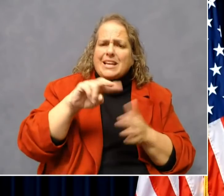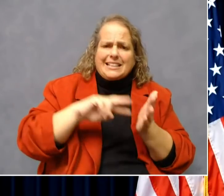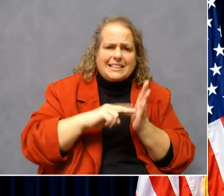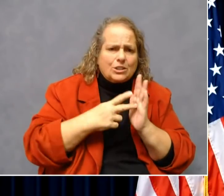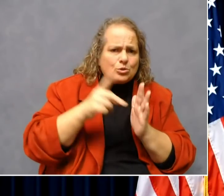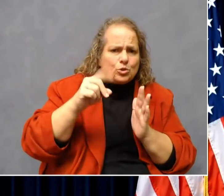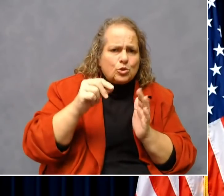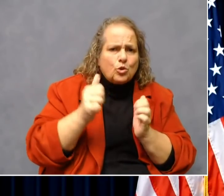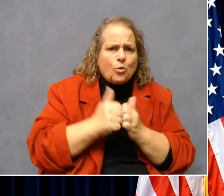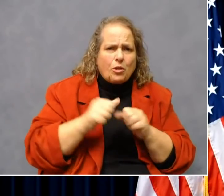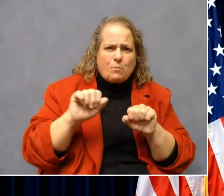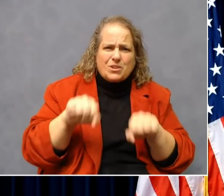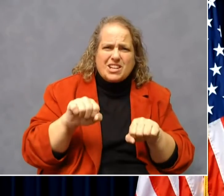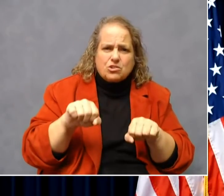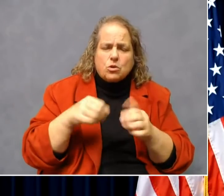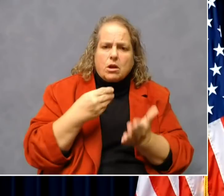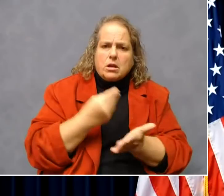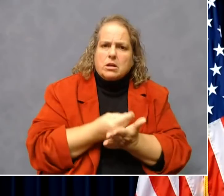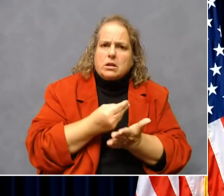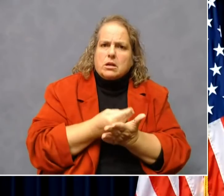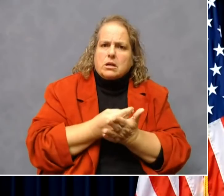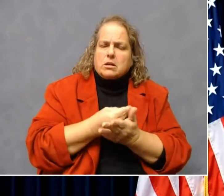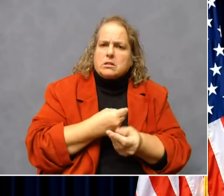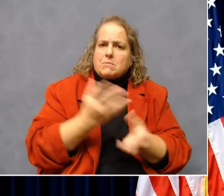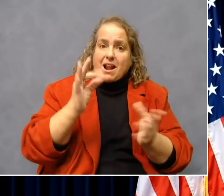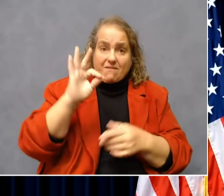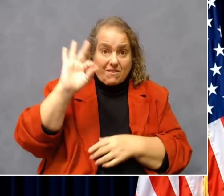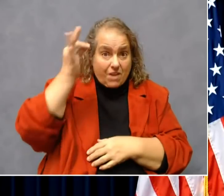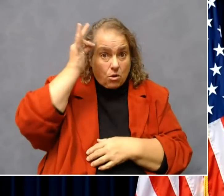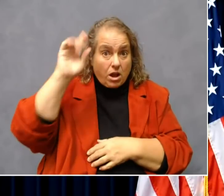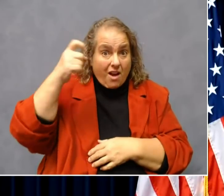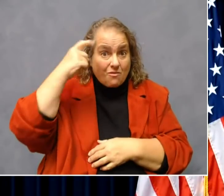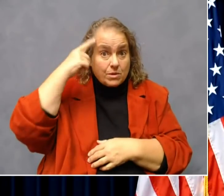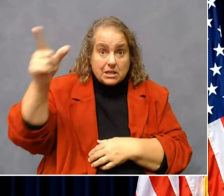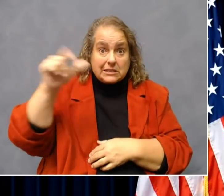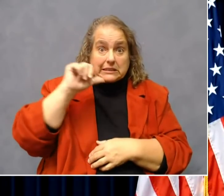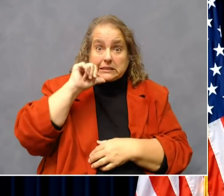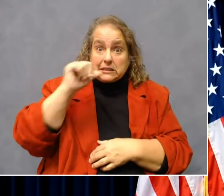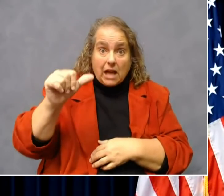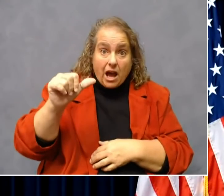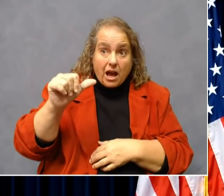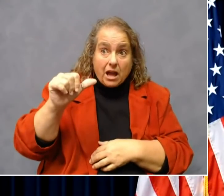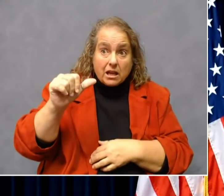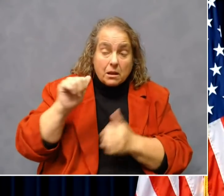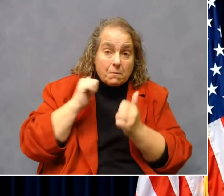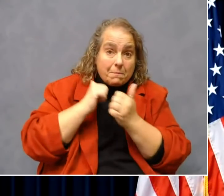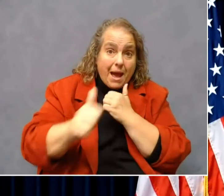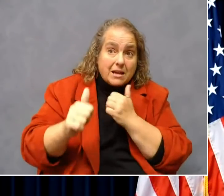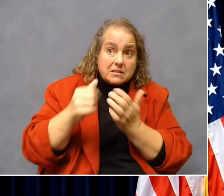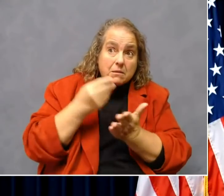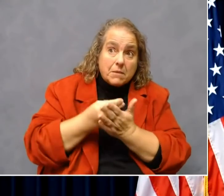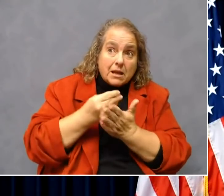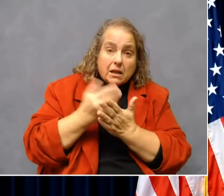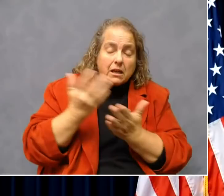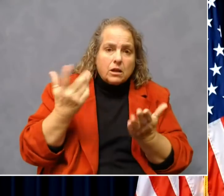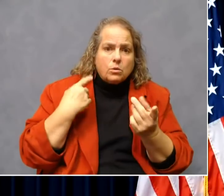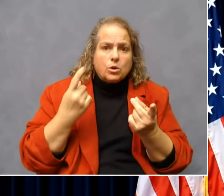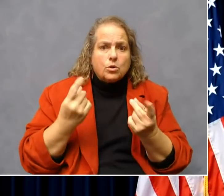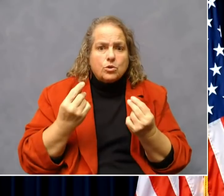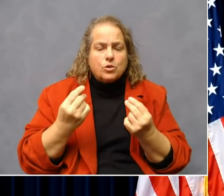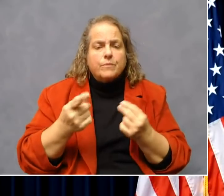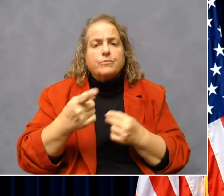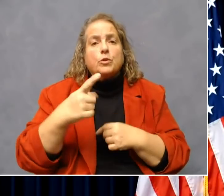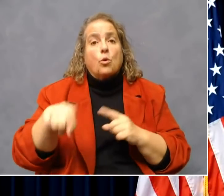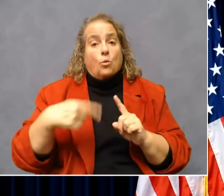government doesn't step up with another round of funding? I believe that when we announce our budget, that we